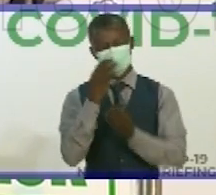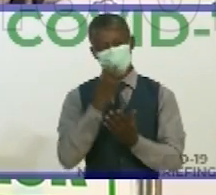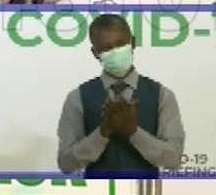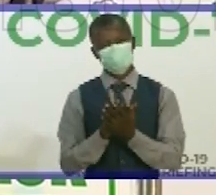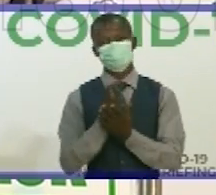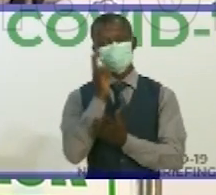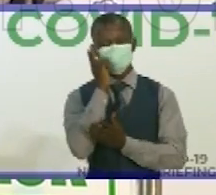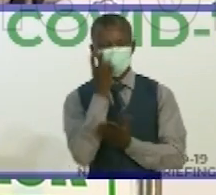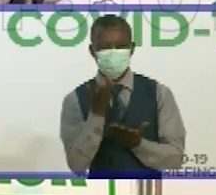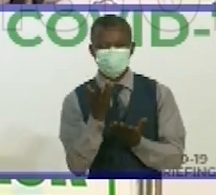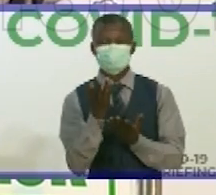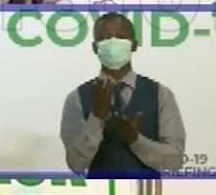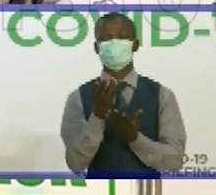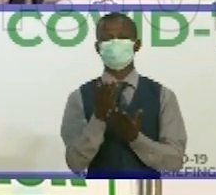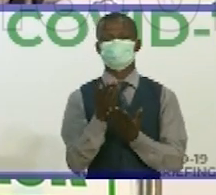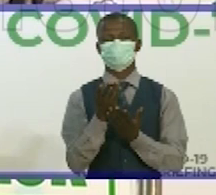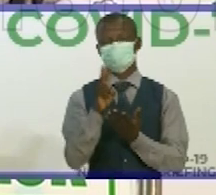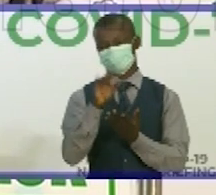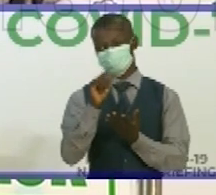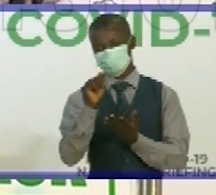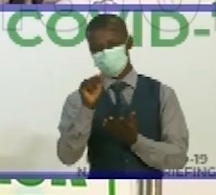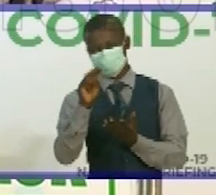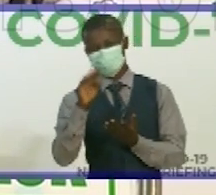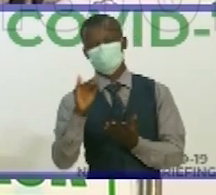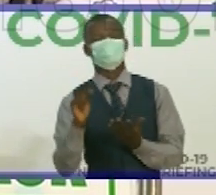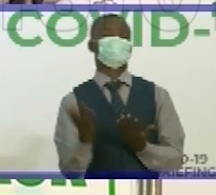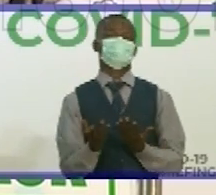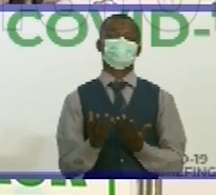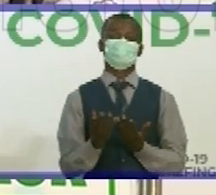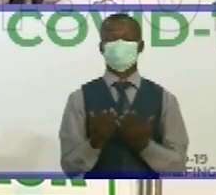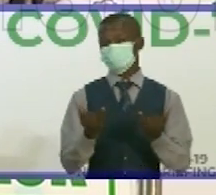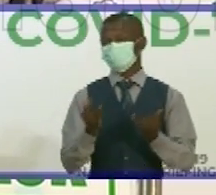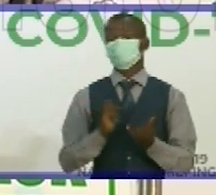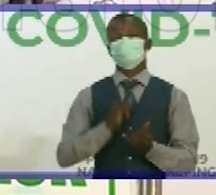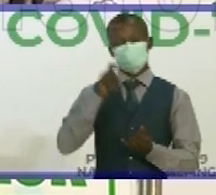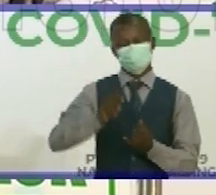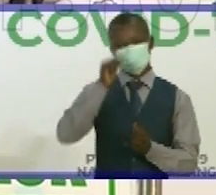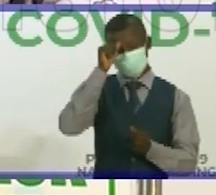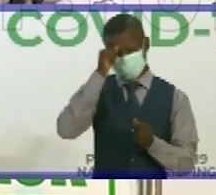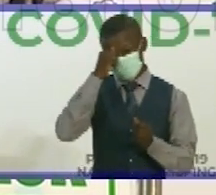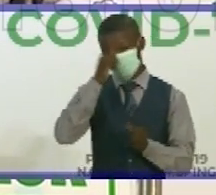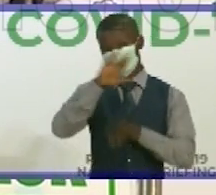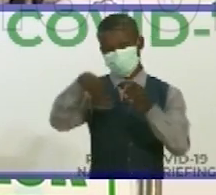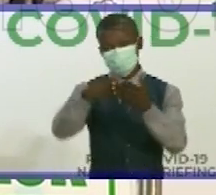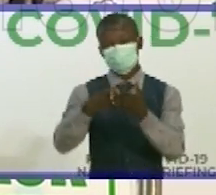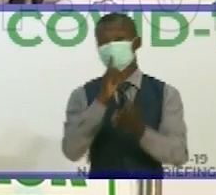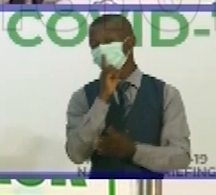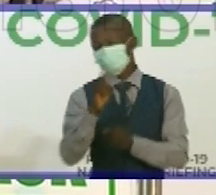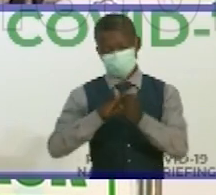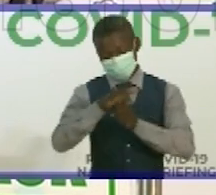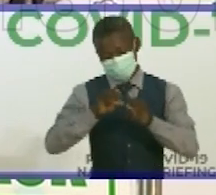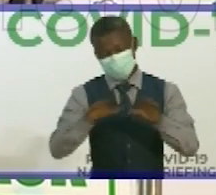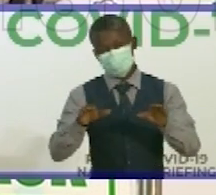vegetables, and vitamins. In conclusion, I should like to remind all of us that even though COVID-19 can